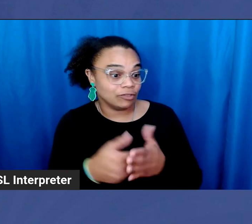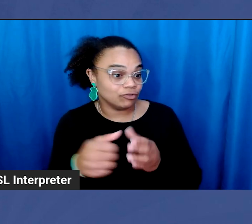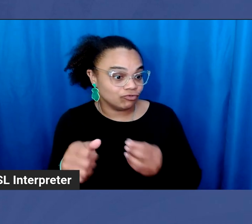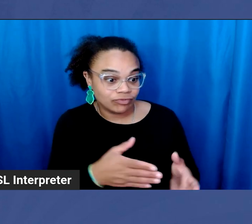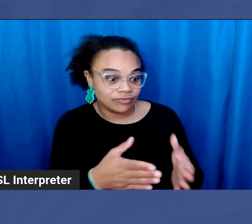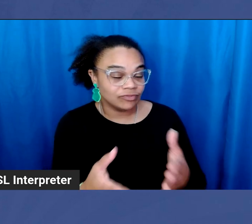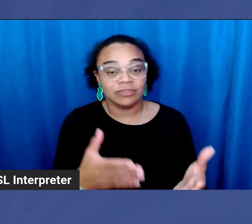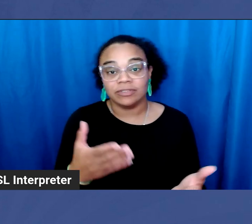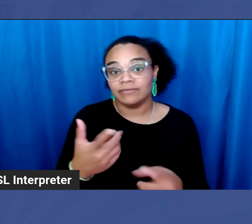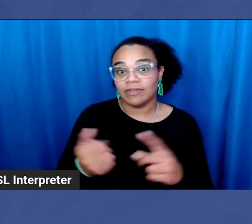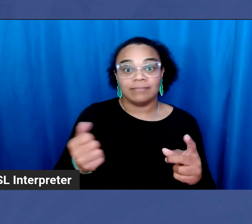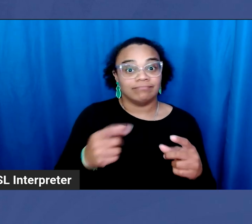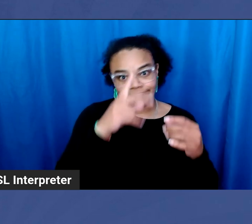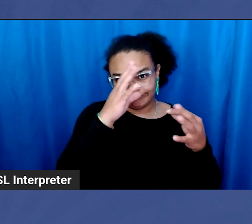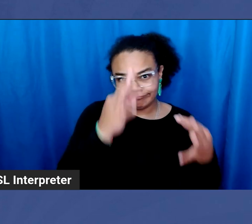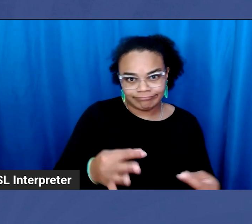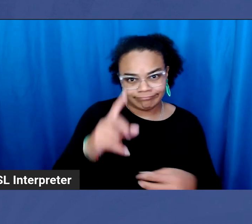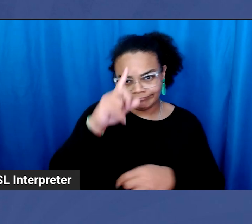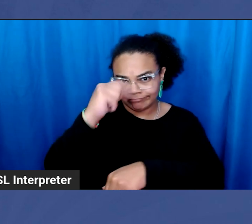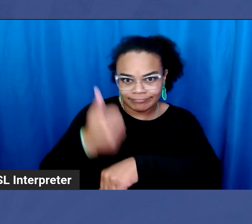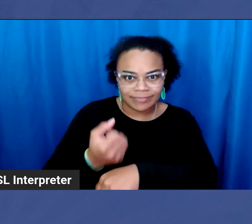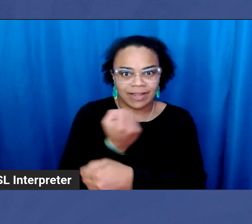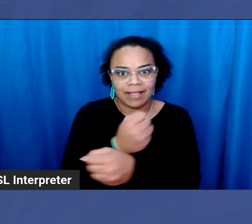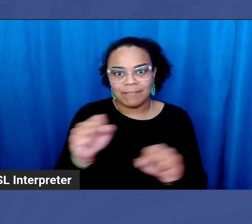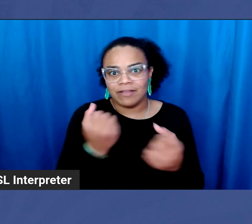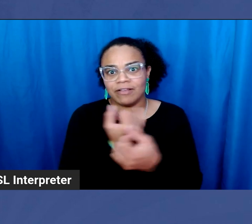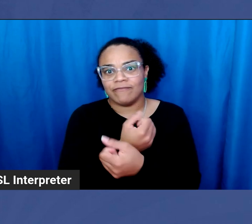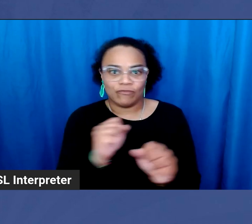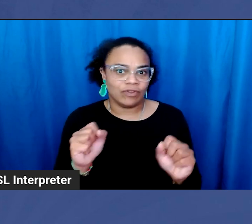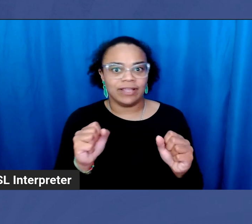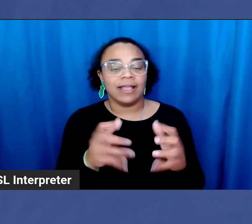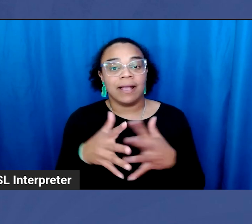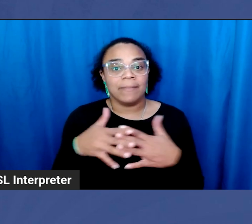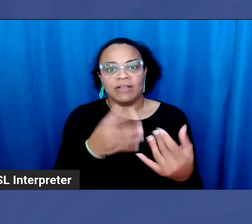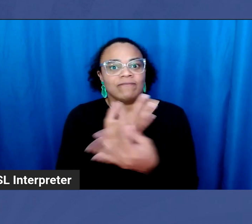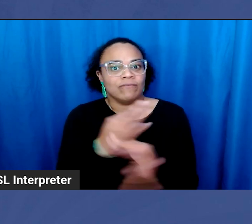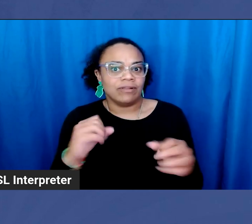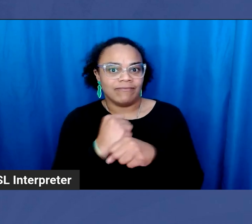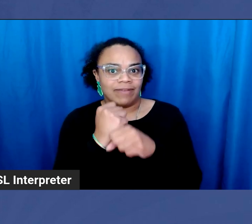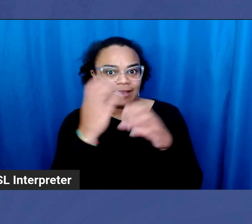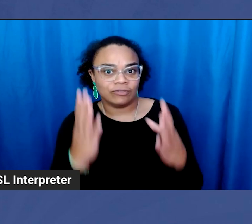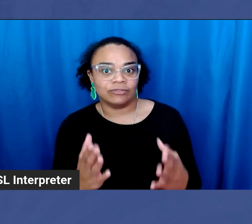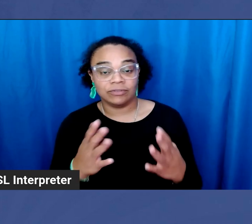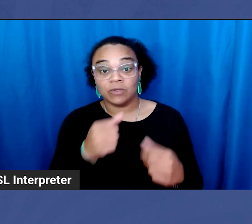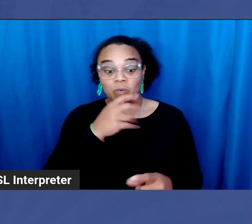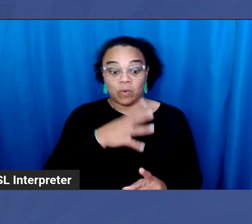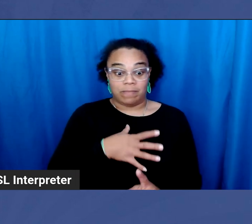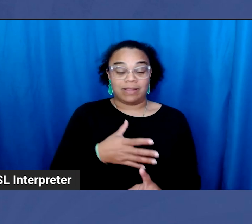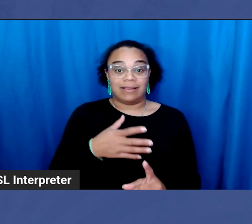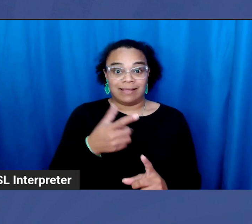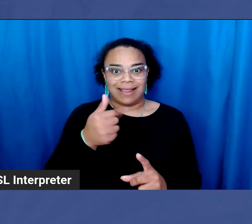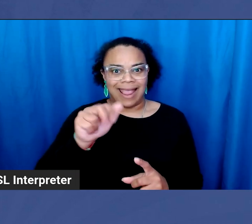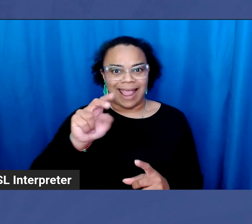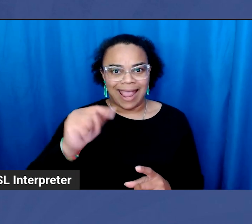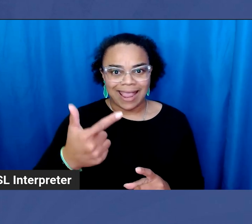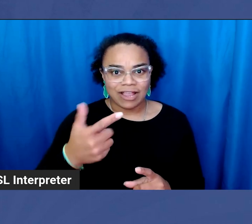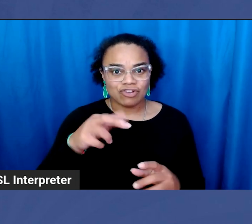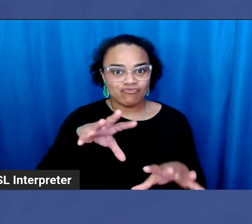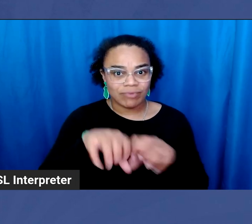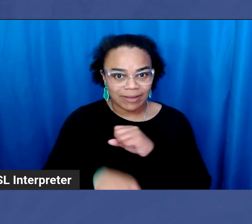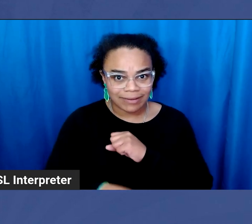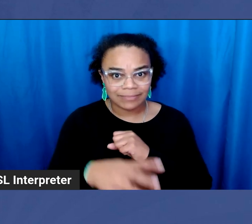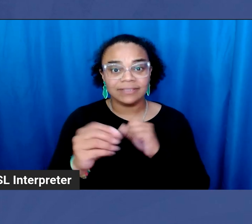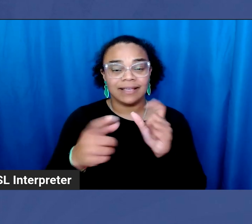from defiant yet determined American freedom fighters. A woman is gang raped and filmed on and killed